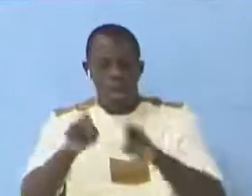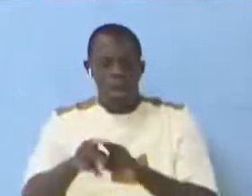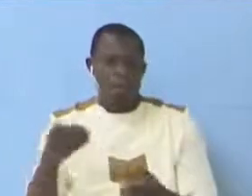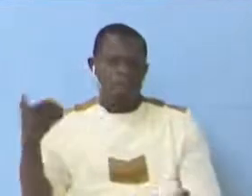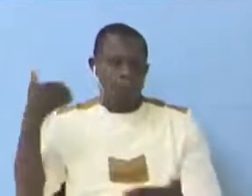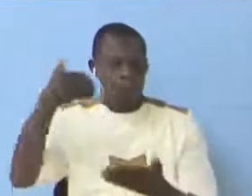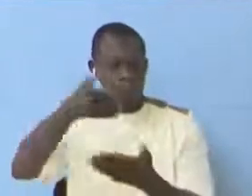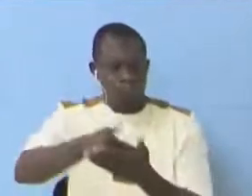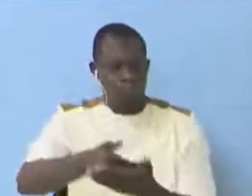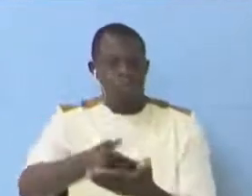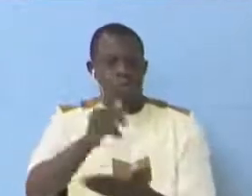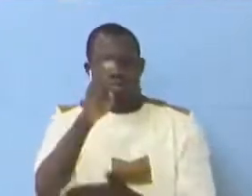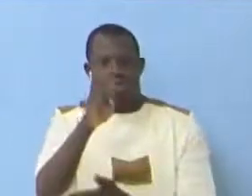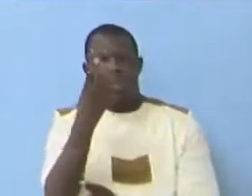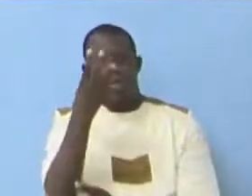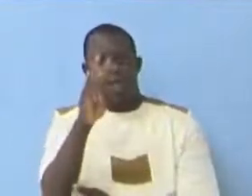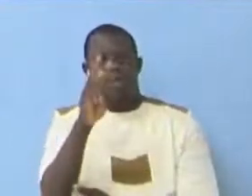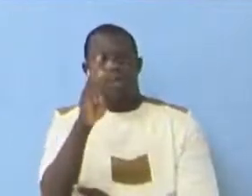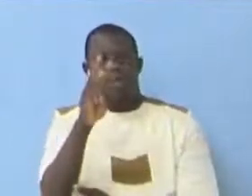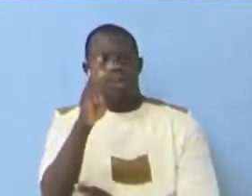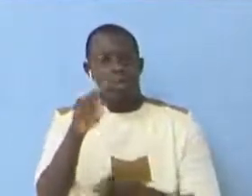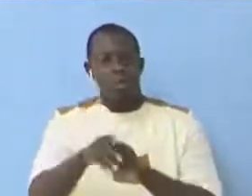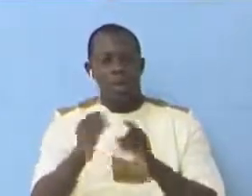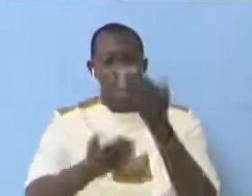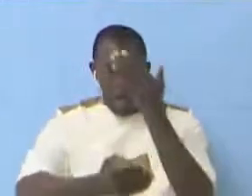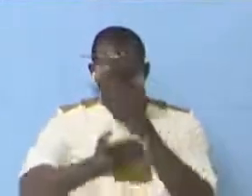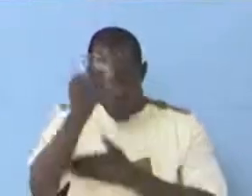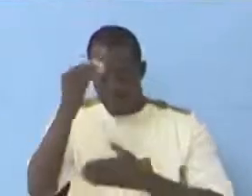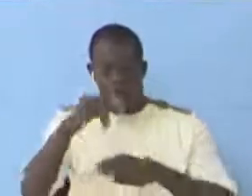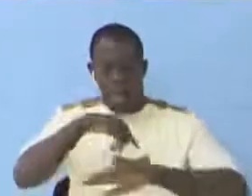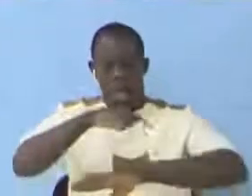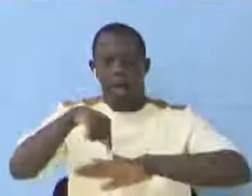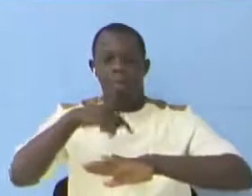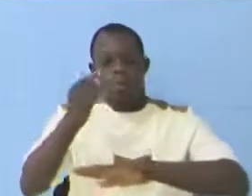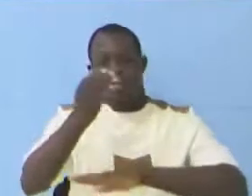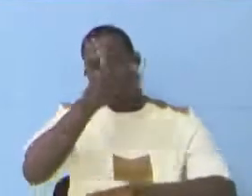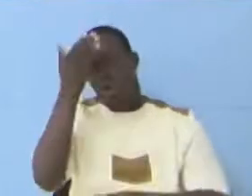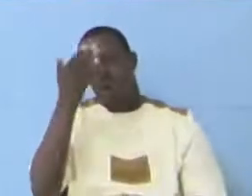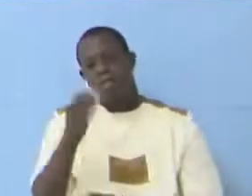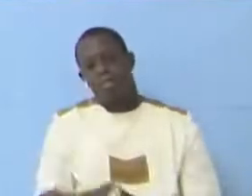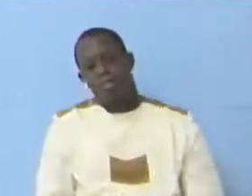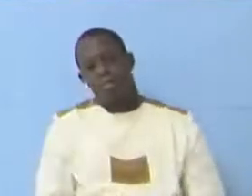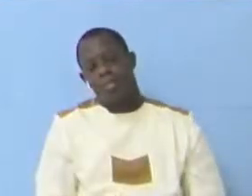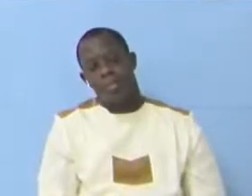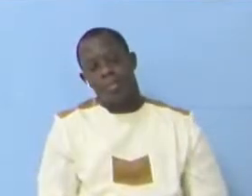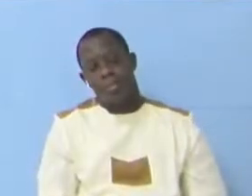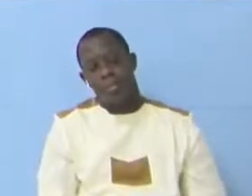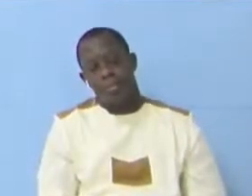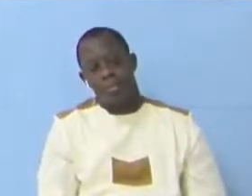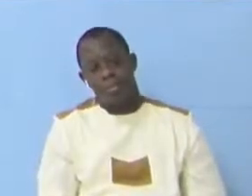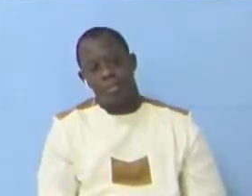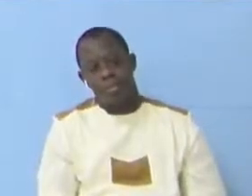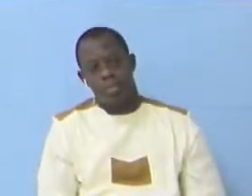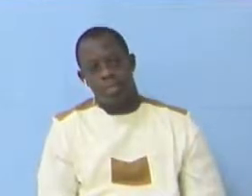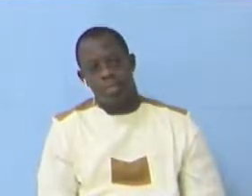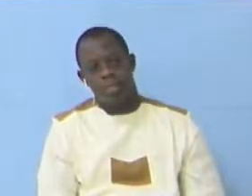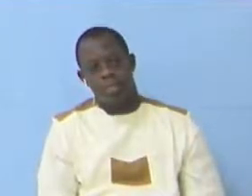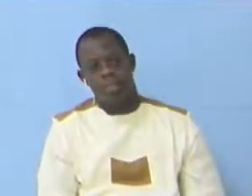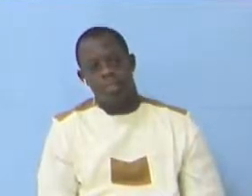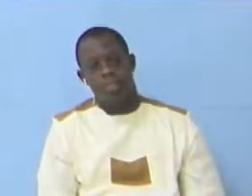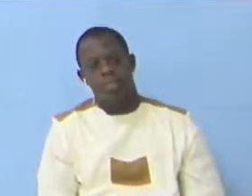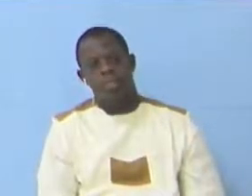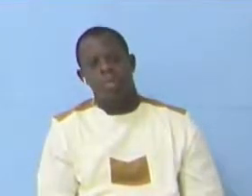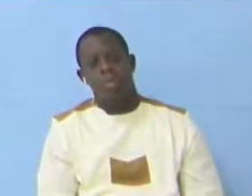the 23rd, which is the early hours of the morning. Maagal gi continue nag ba ca ñaar fukki fan ak ñetta muy ca ëllëg sa ca suba teel. That